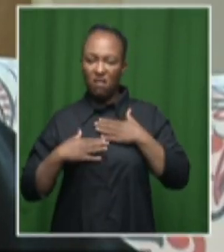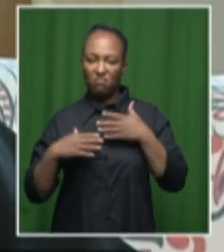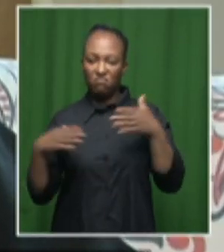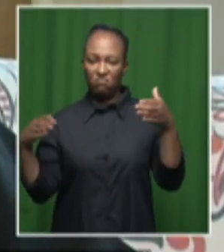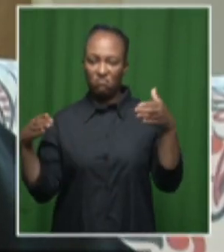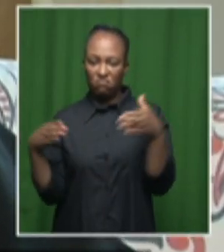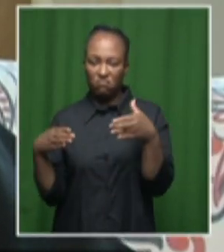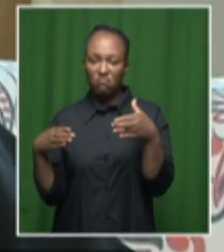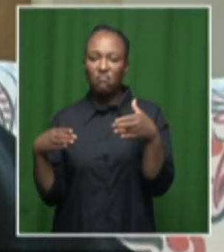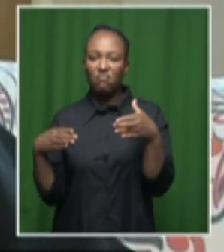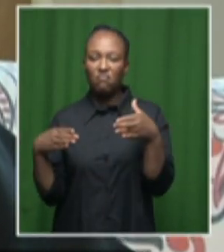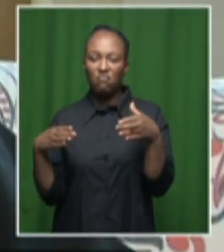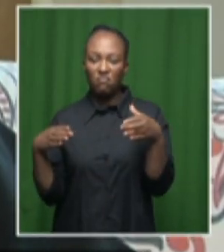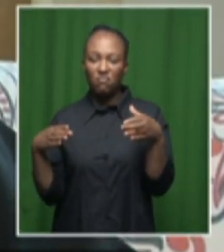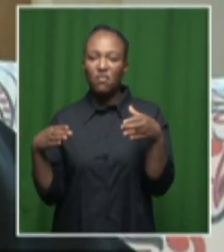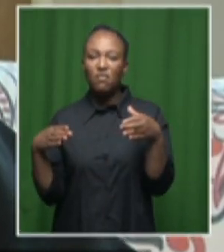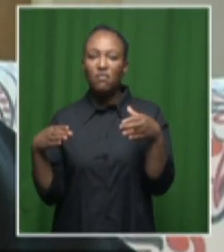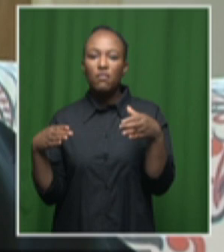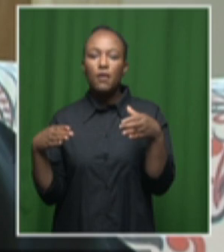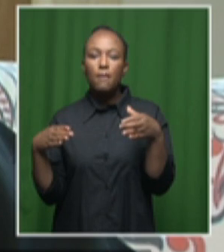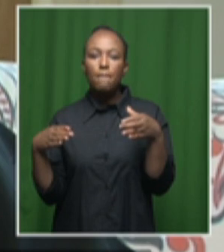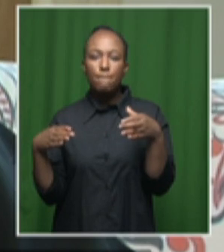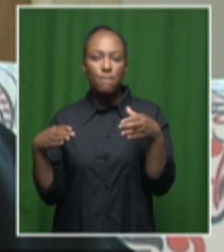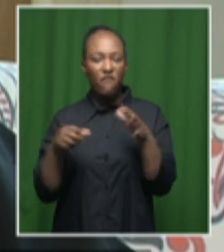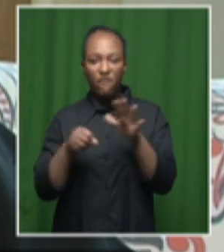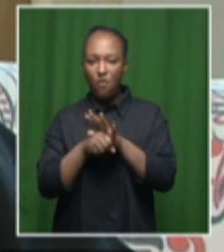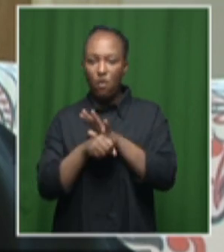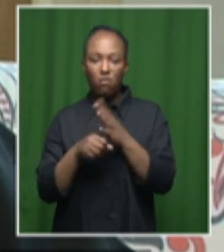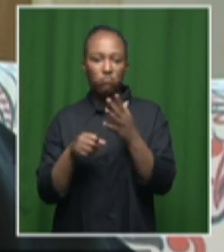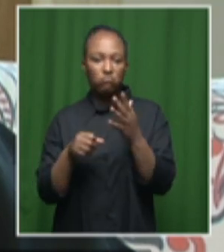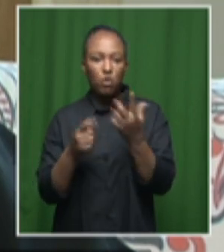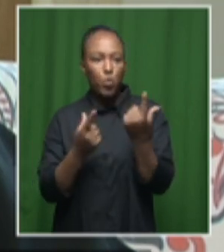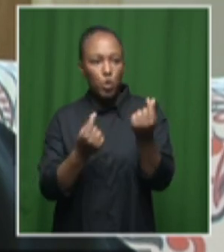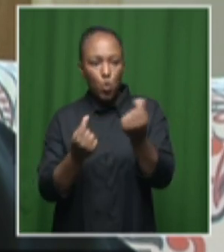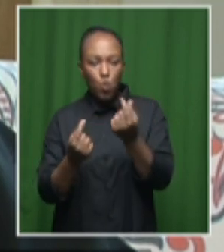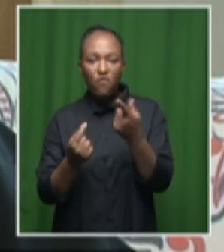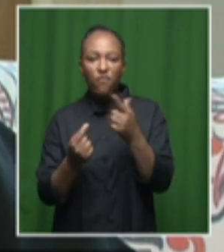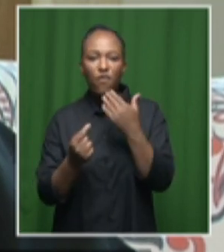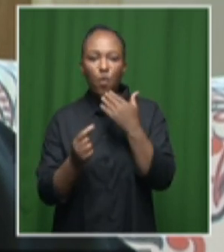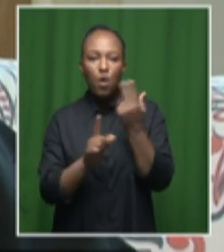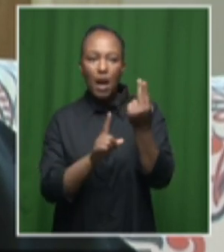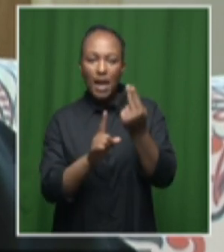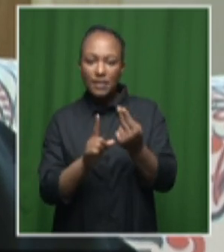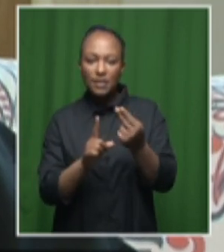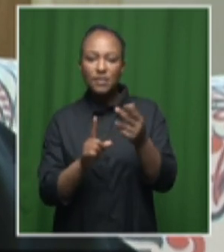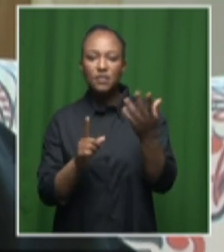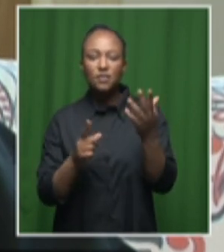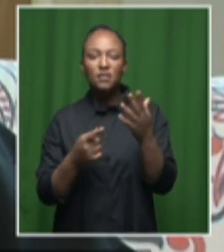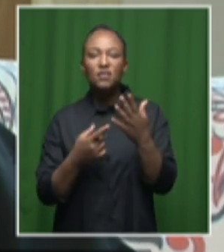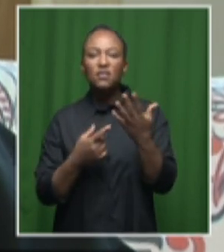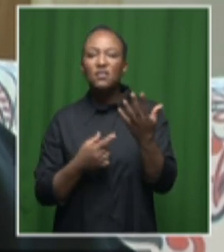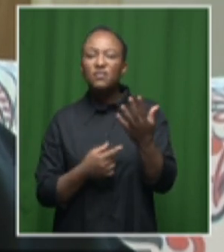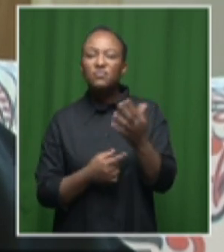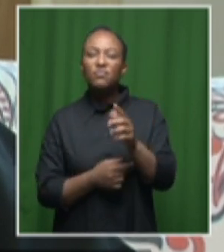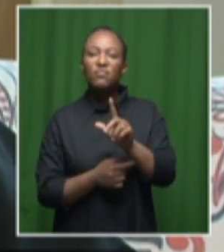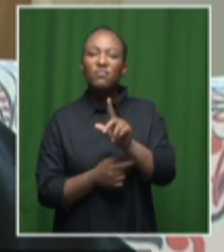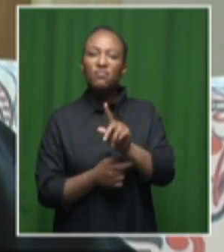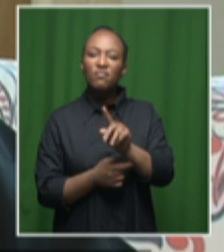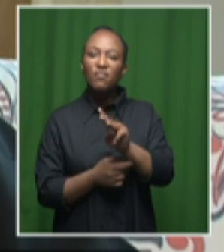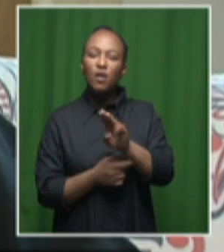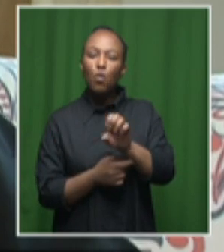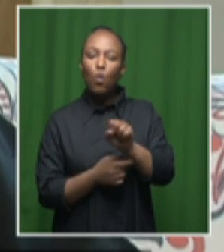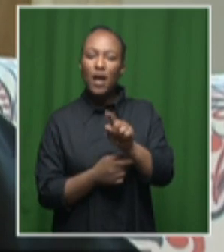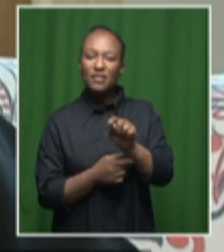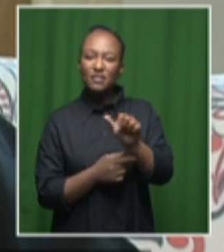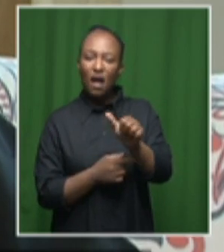strictly exclusive. We used to only make for artists, like your Questas, your Narina,